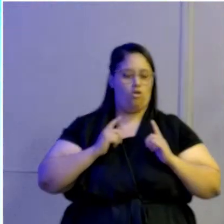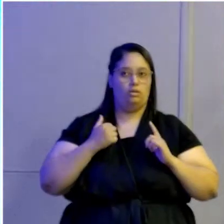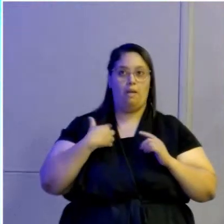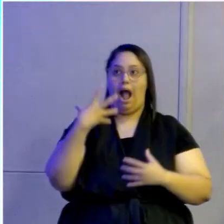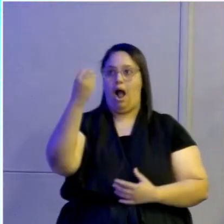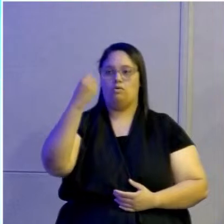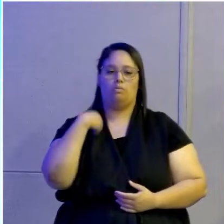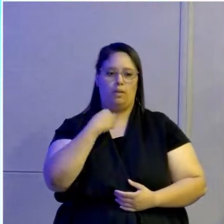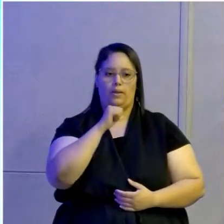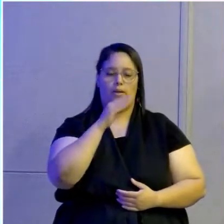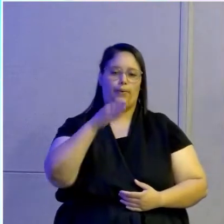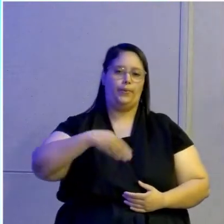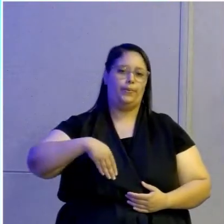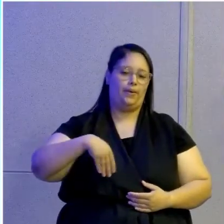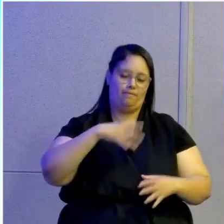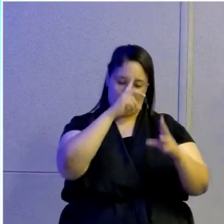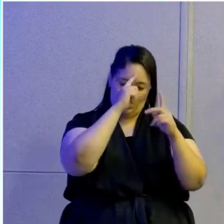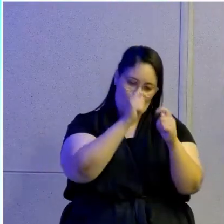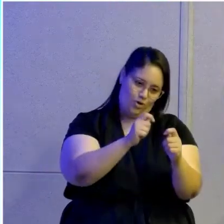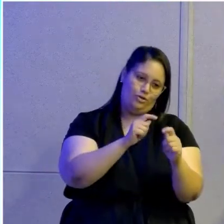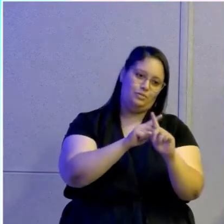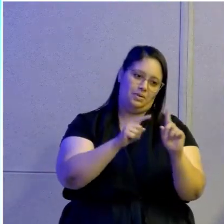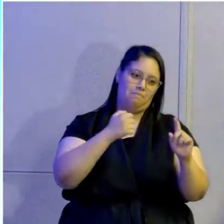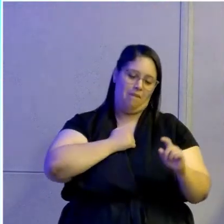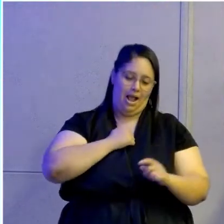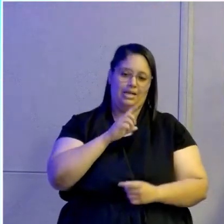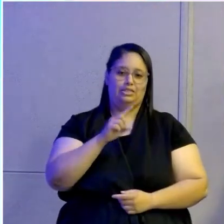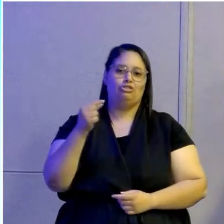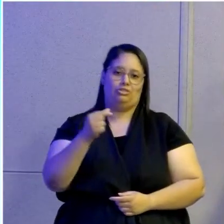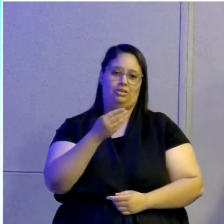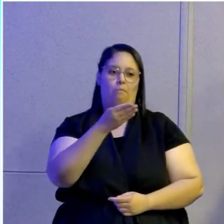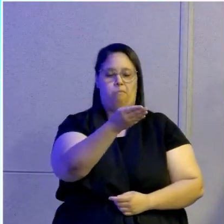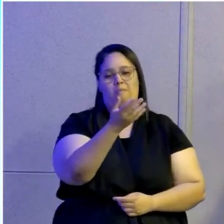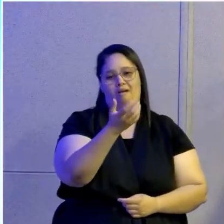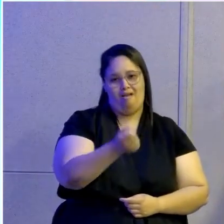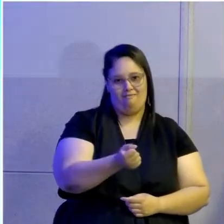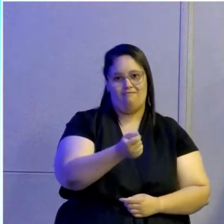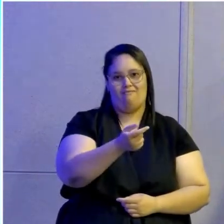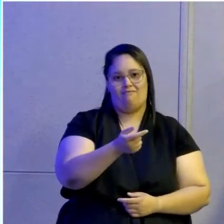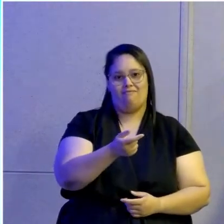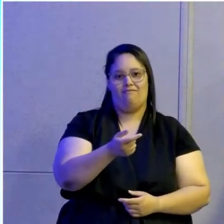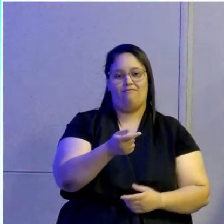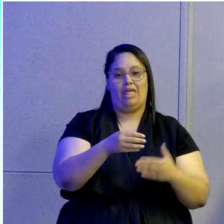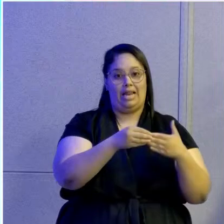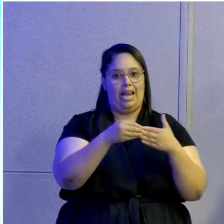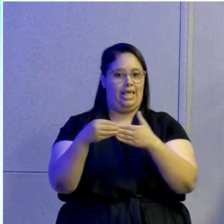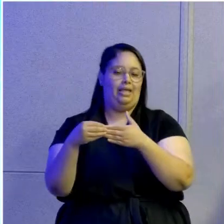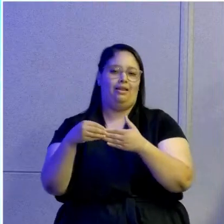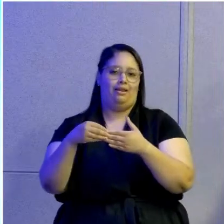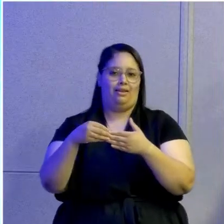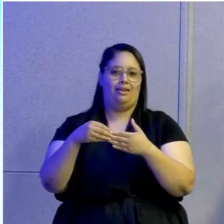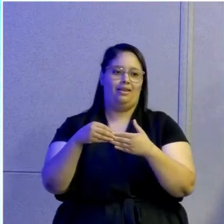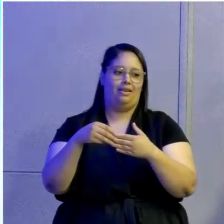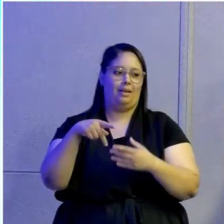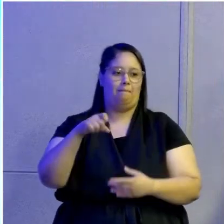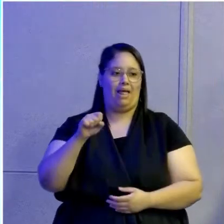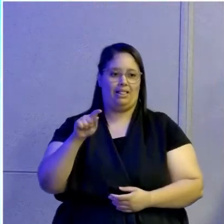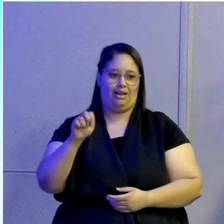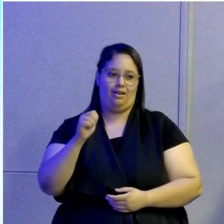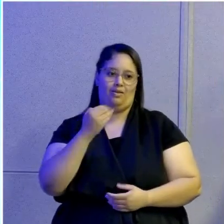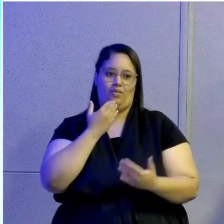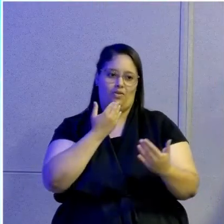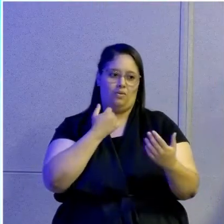not acknowledge you, but there is my DDG that is here, that is leading here in this section, where DDG Patel, I